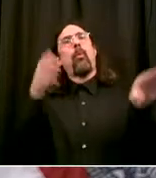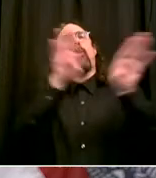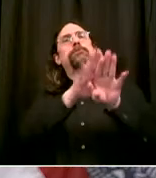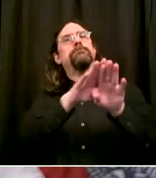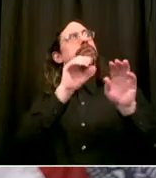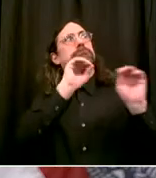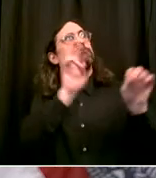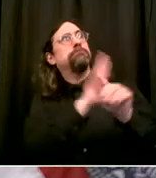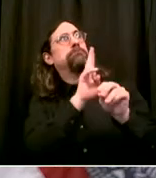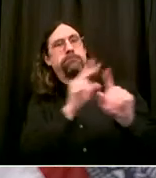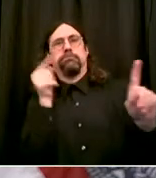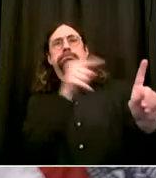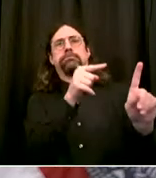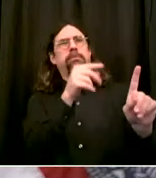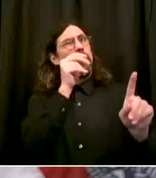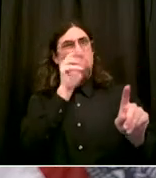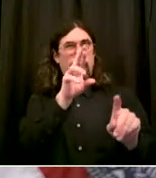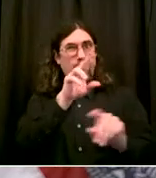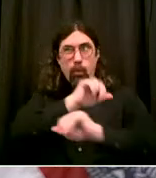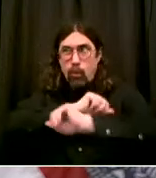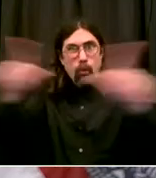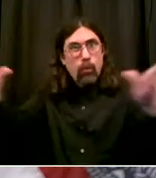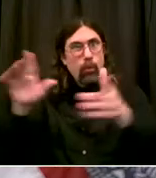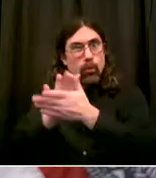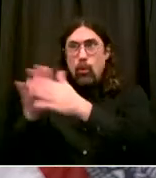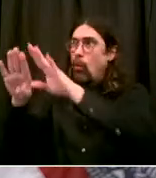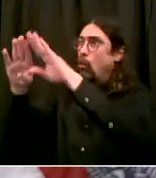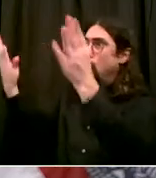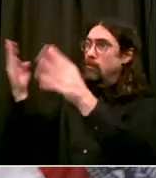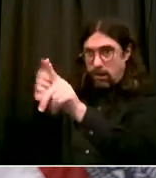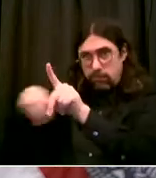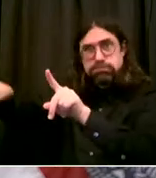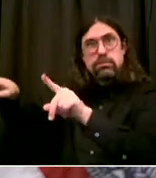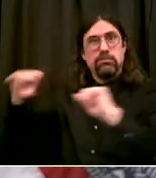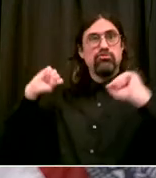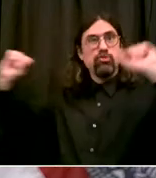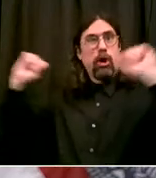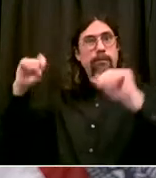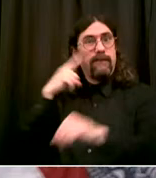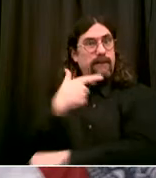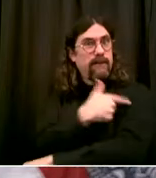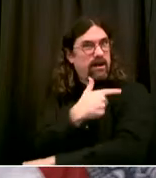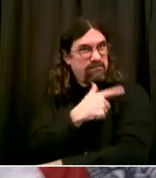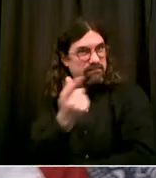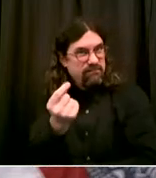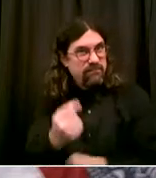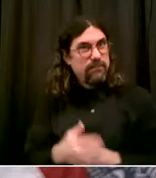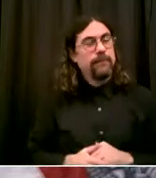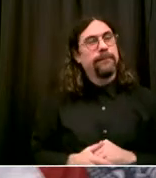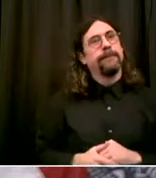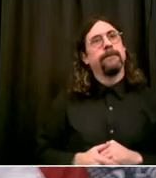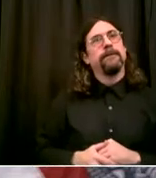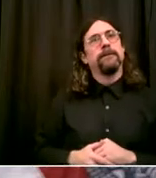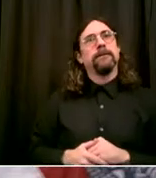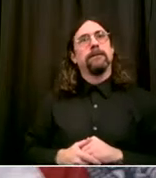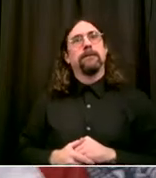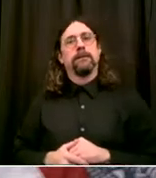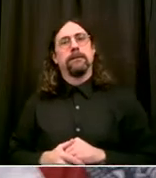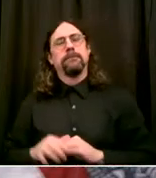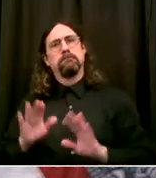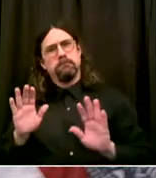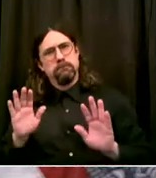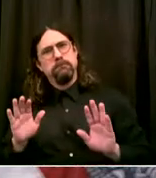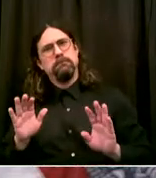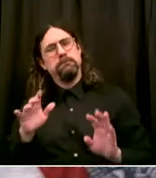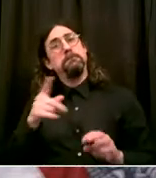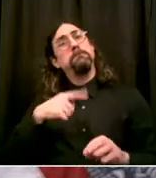days. But the fact is that we're going to use every and any space we need. That is a